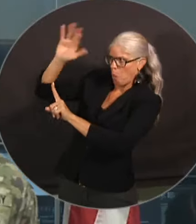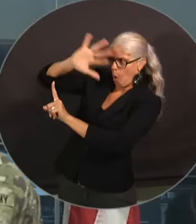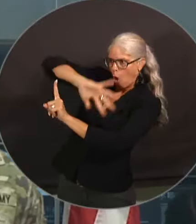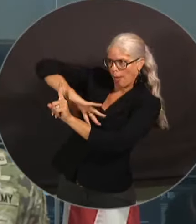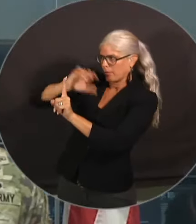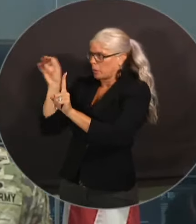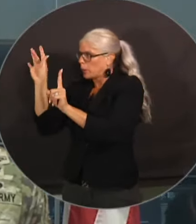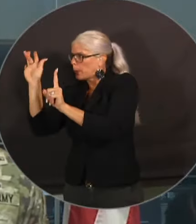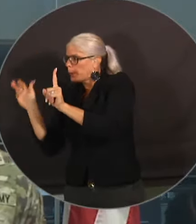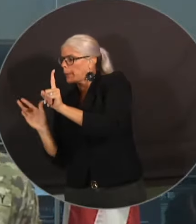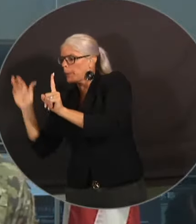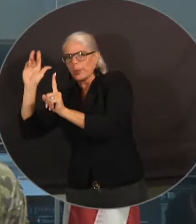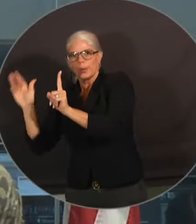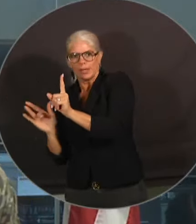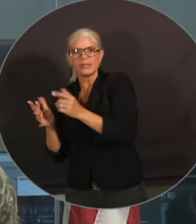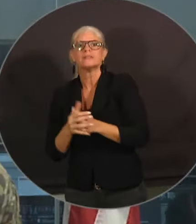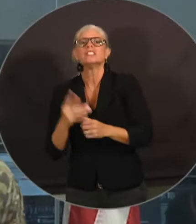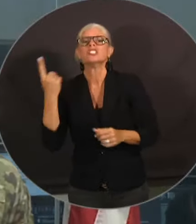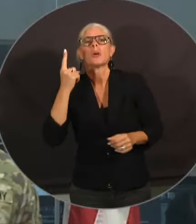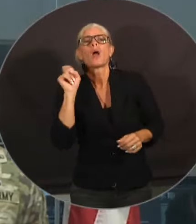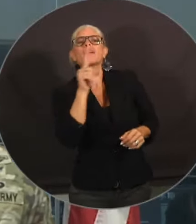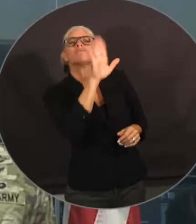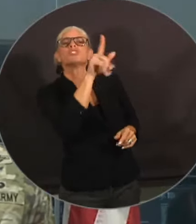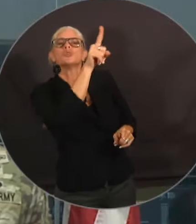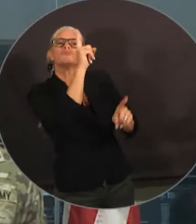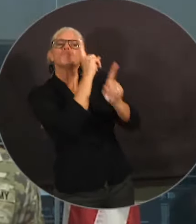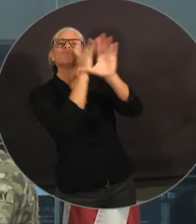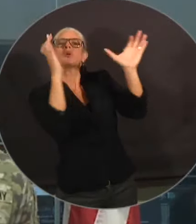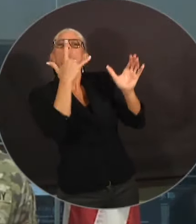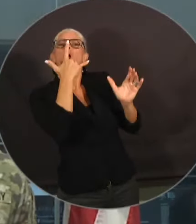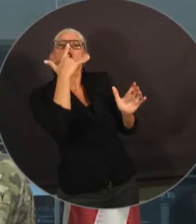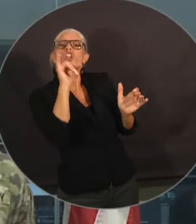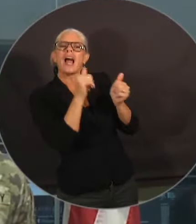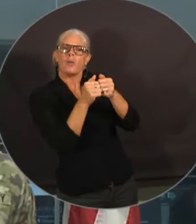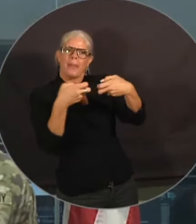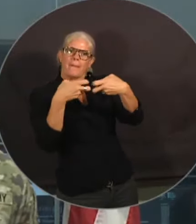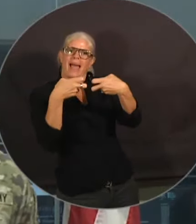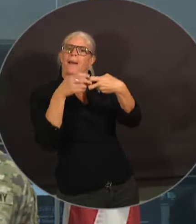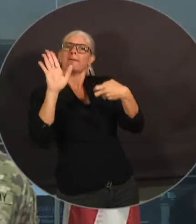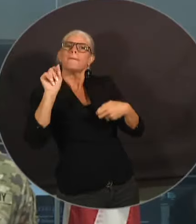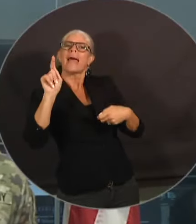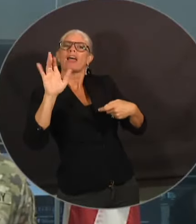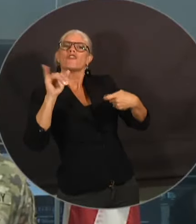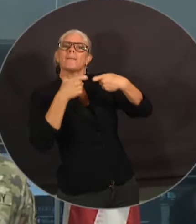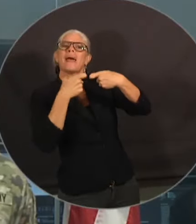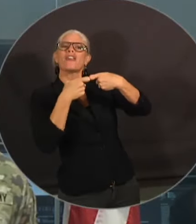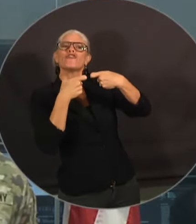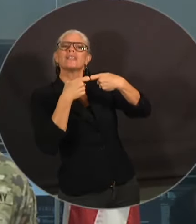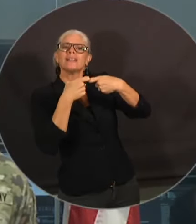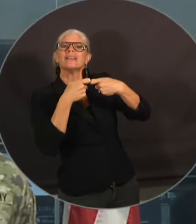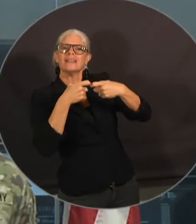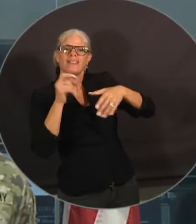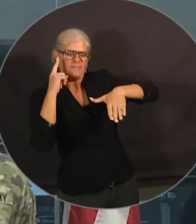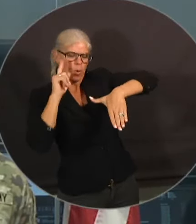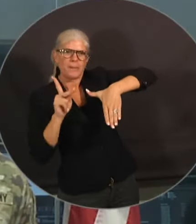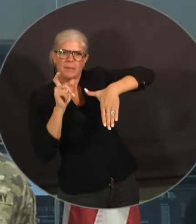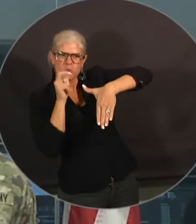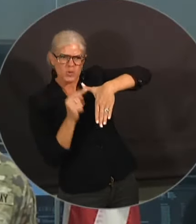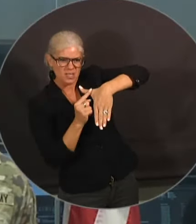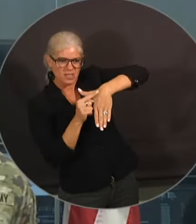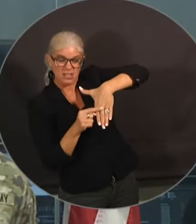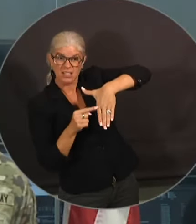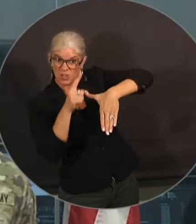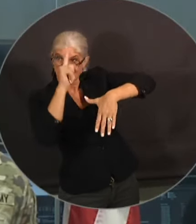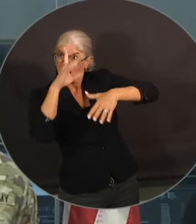scenario is that you're managing now on the power specifically for the affected Big Bend counties. Are we talking a couple weeks, a month,